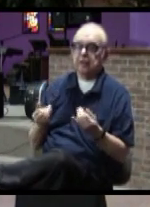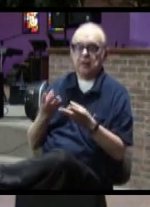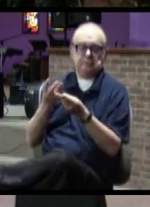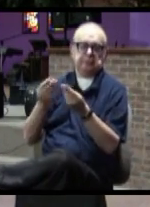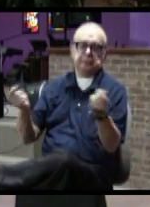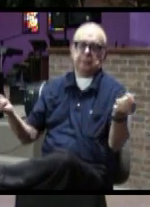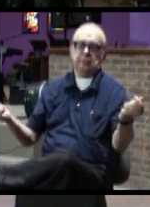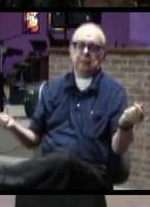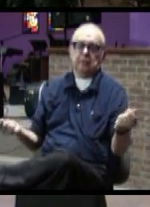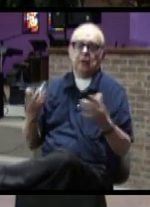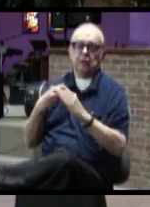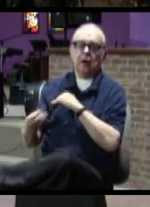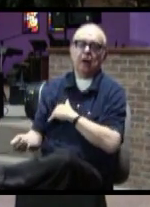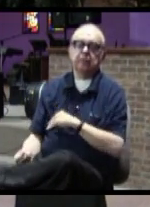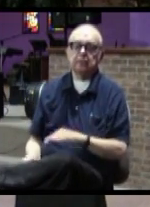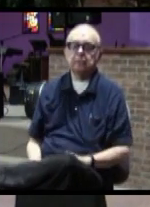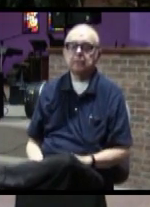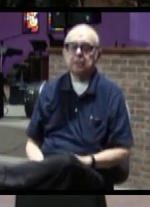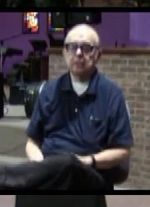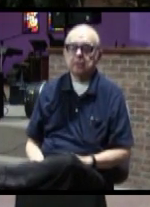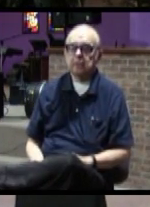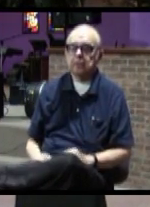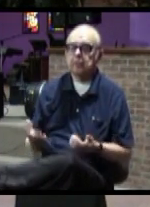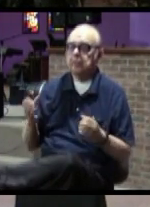Many already are.